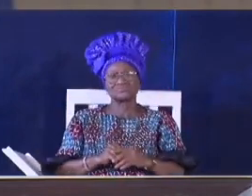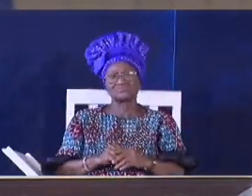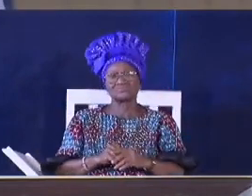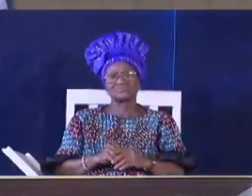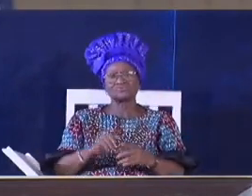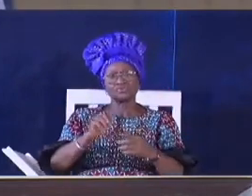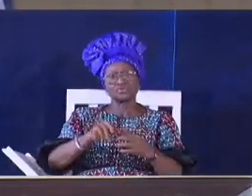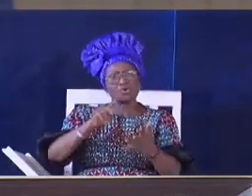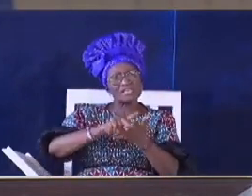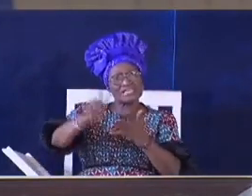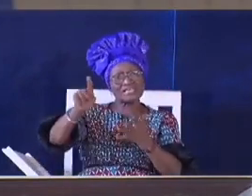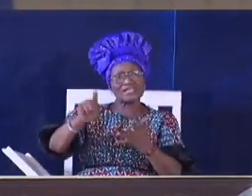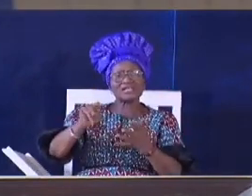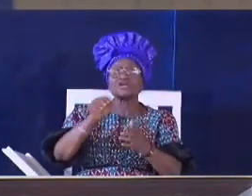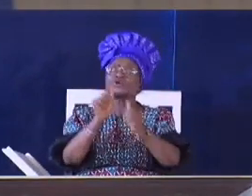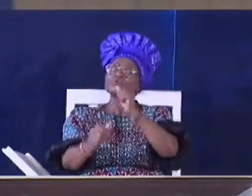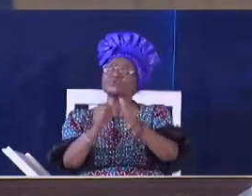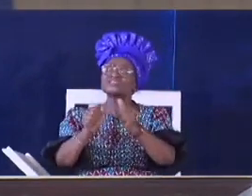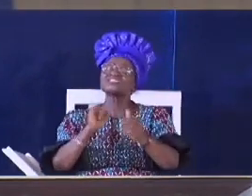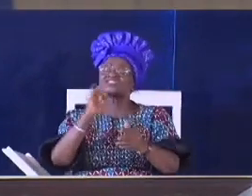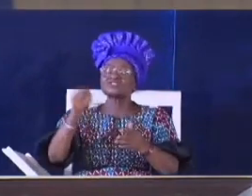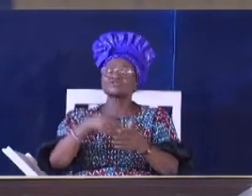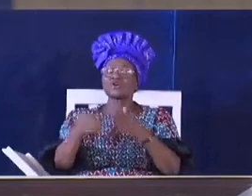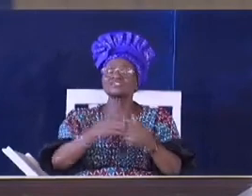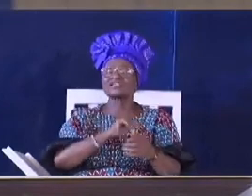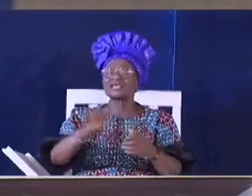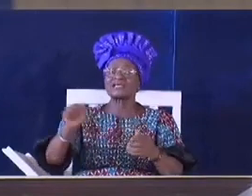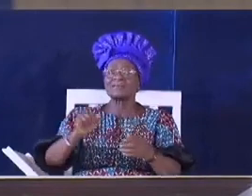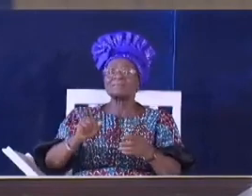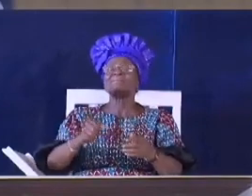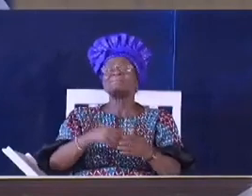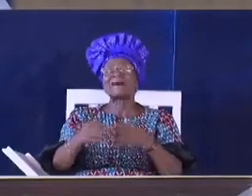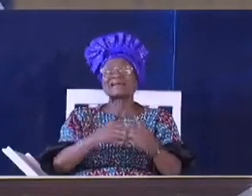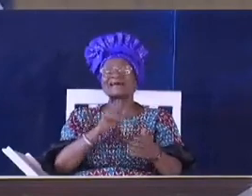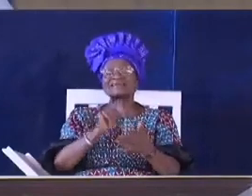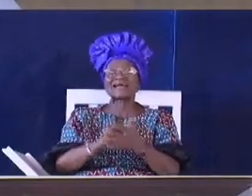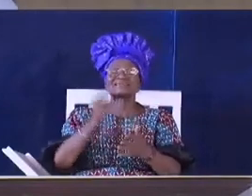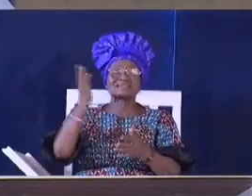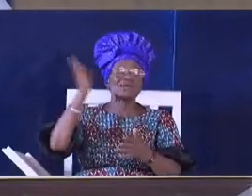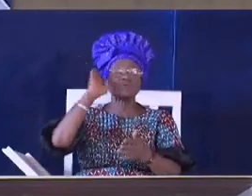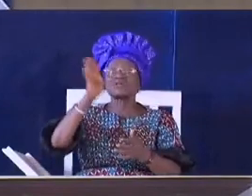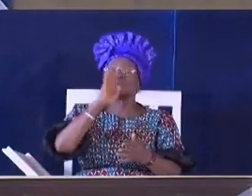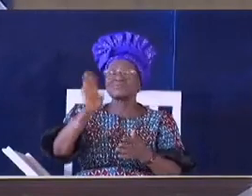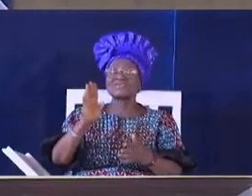To deal with in such a manner that there can never be hope again.